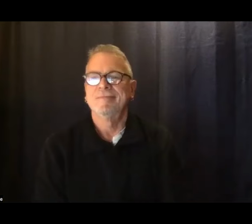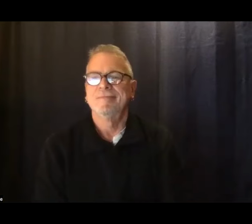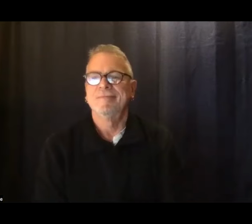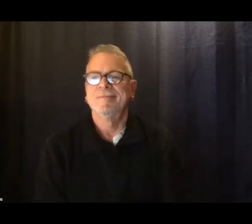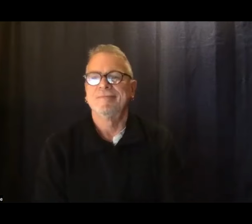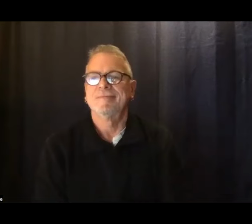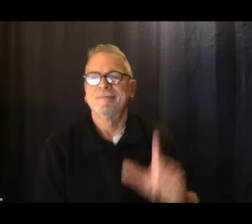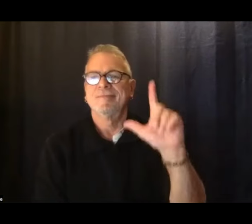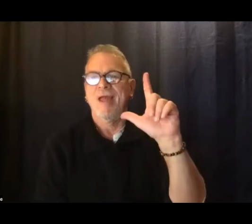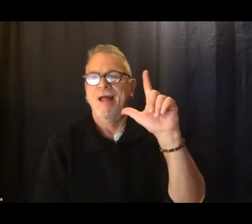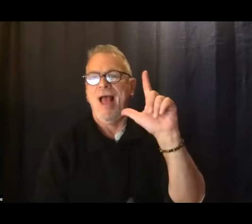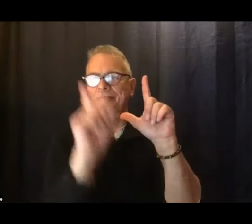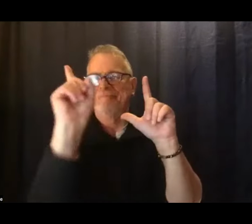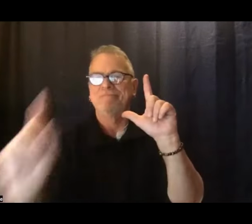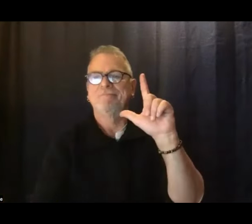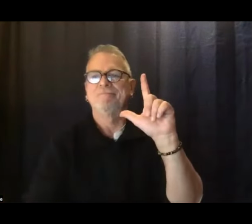Here it is.